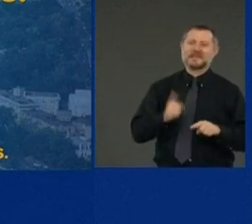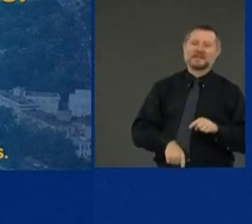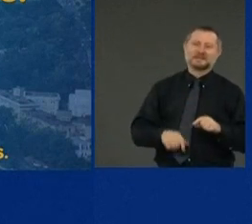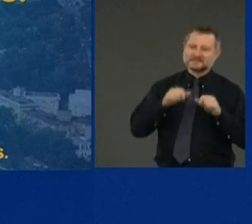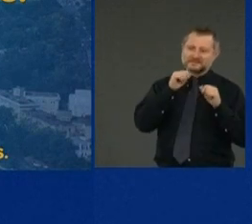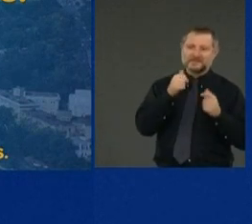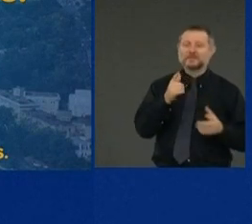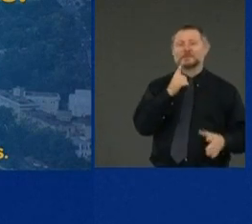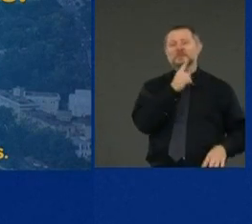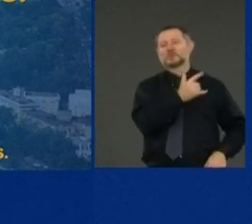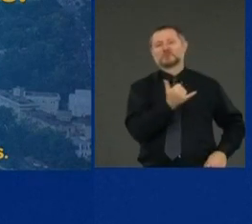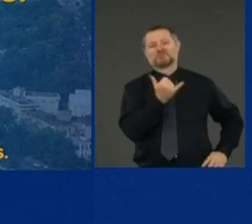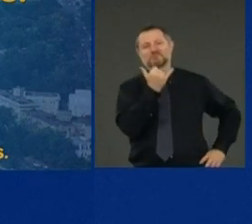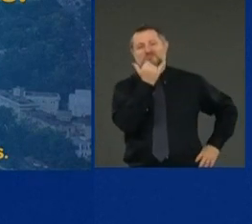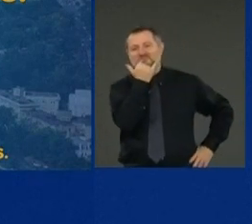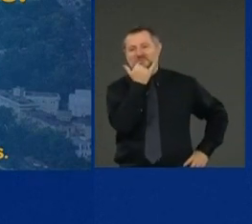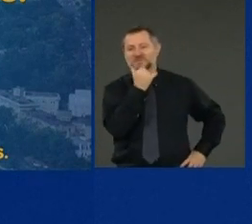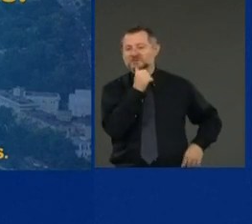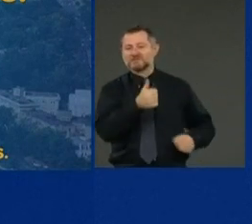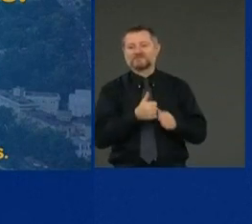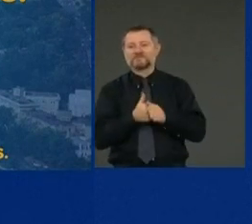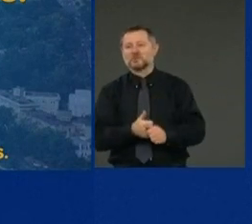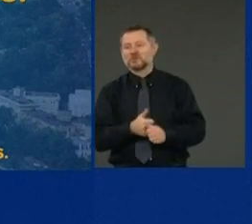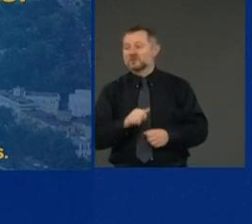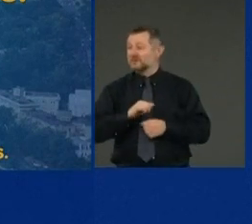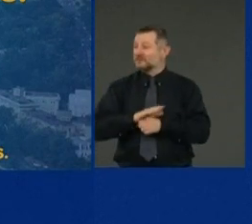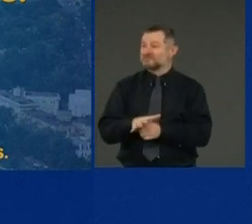COVID. Their guidance,